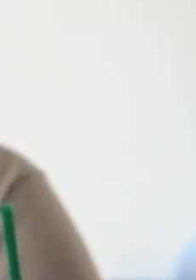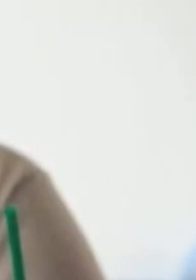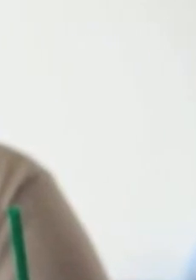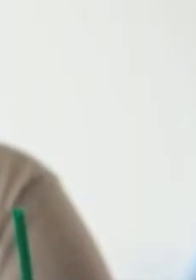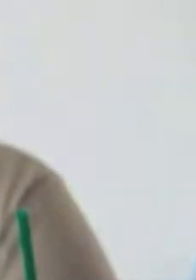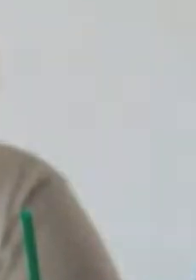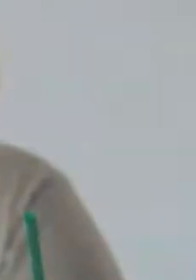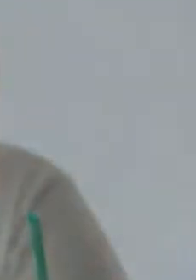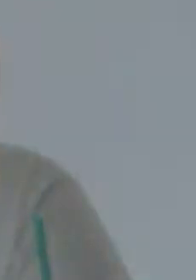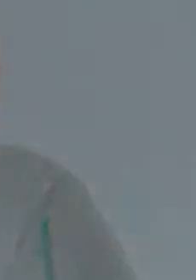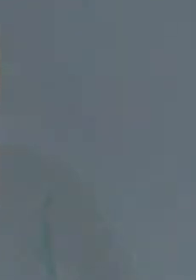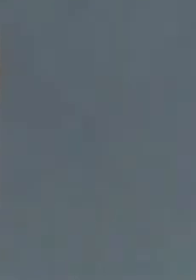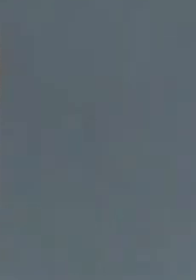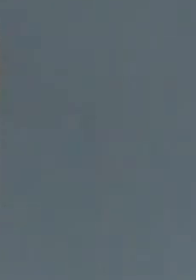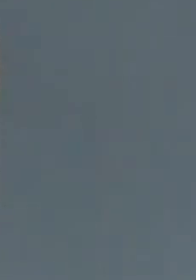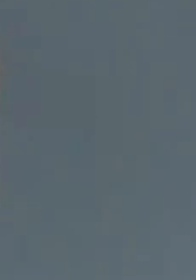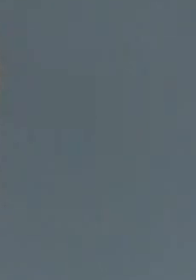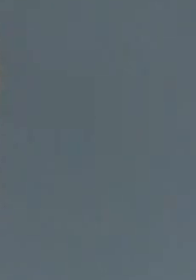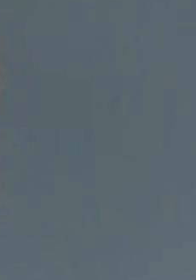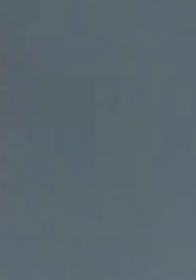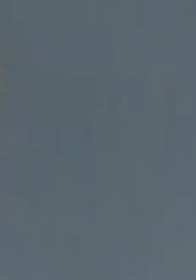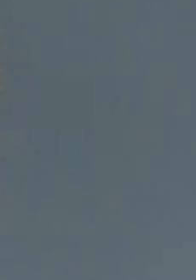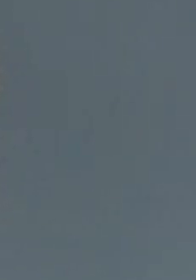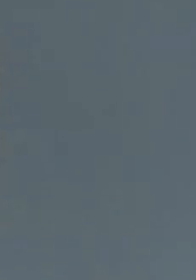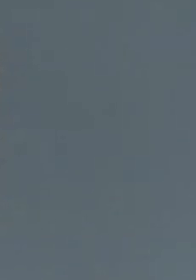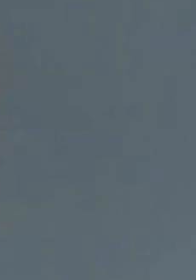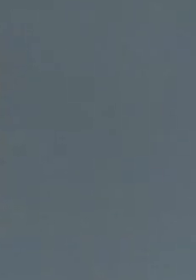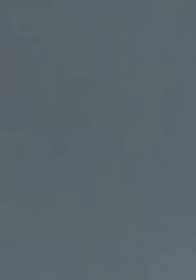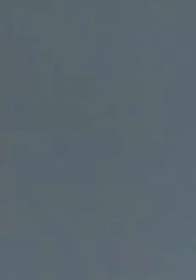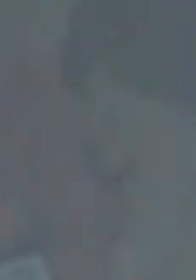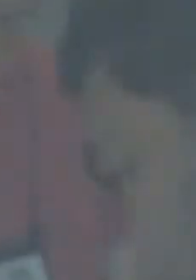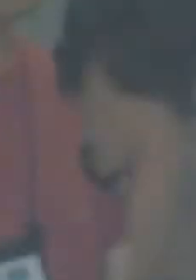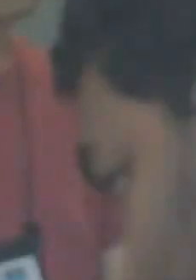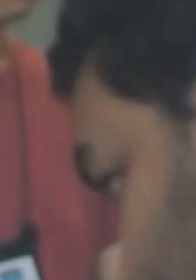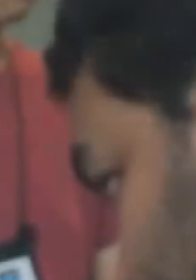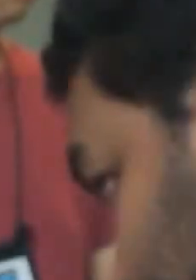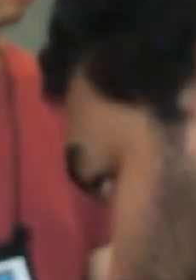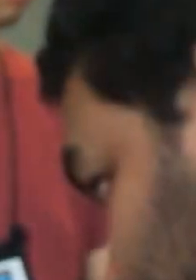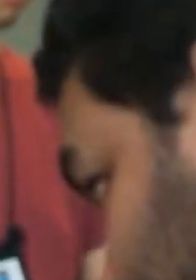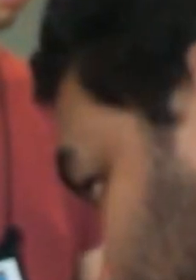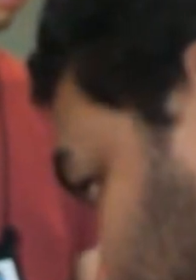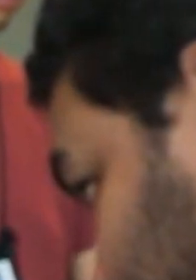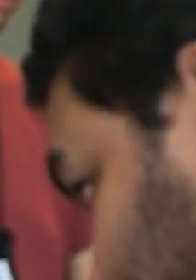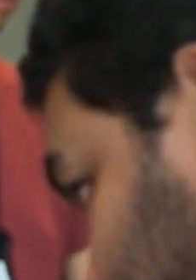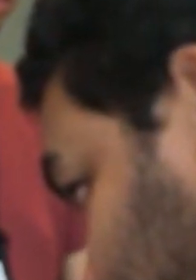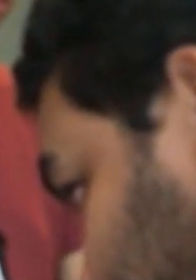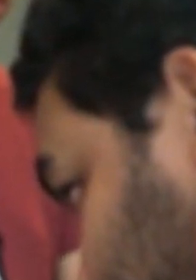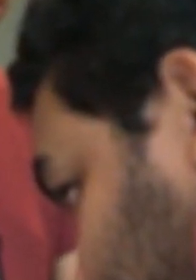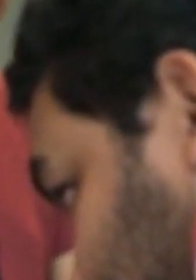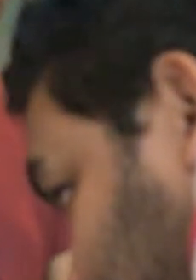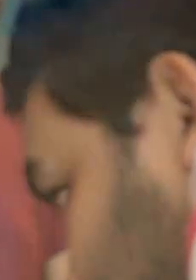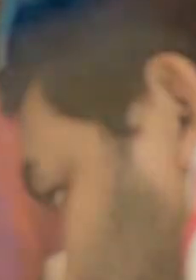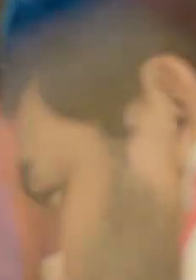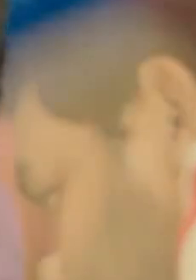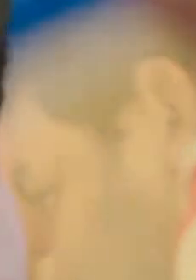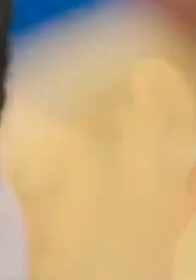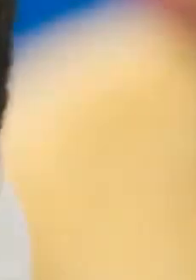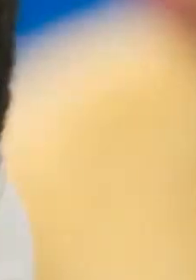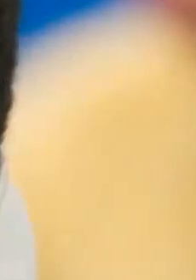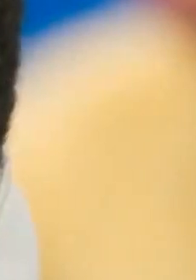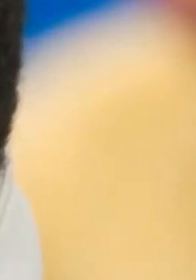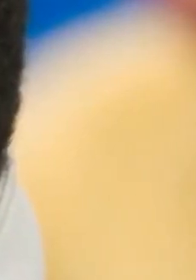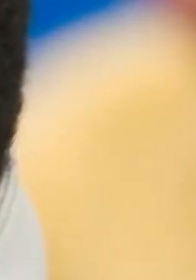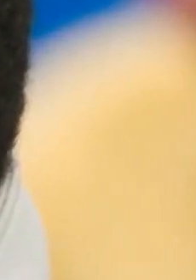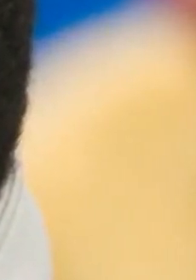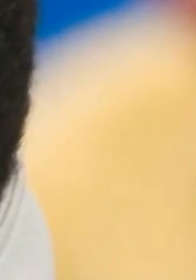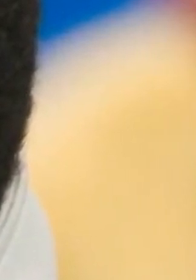UConn, having been involved to one degree or another in the human rights program here, I'd like to have them also embrace the notion and the idea that